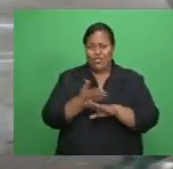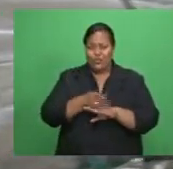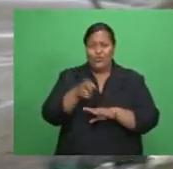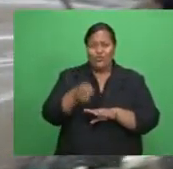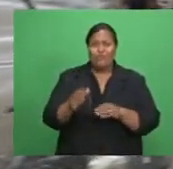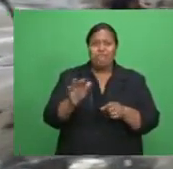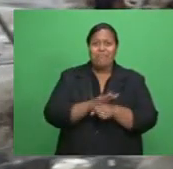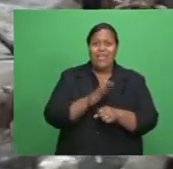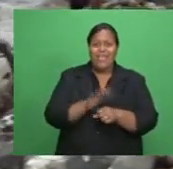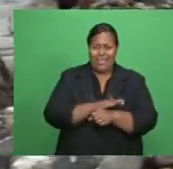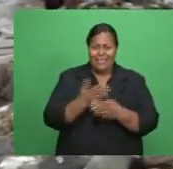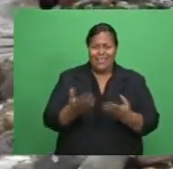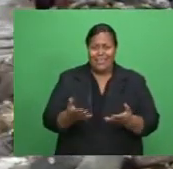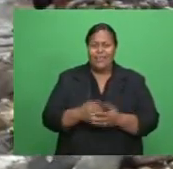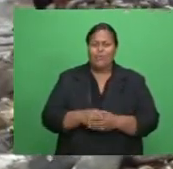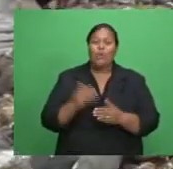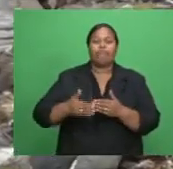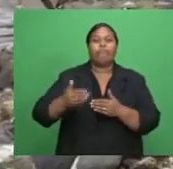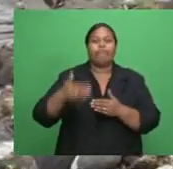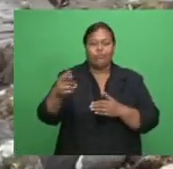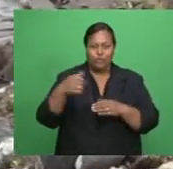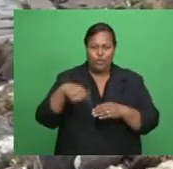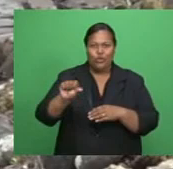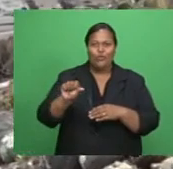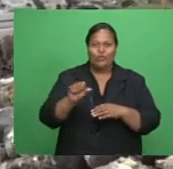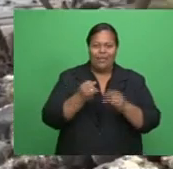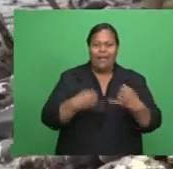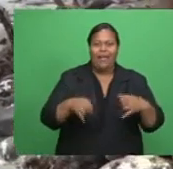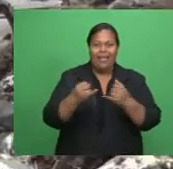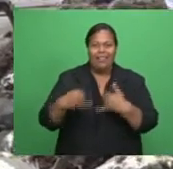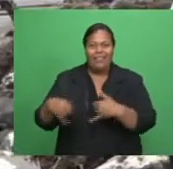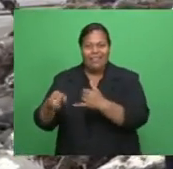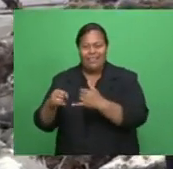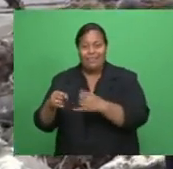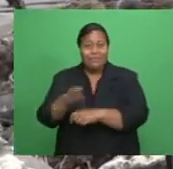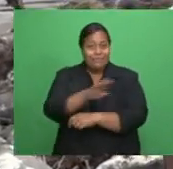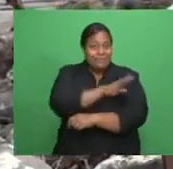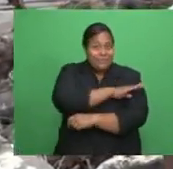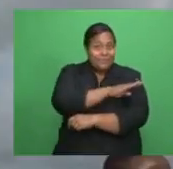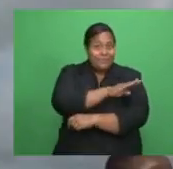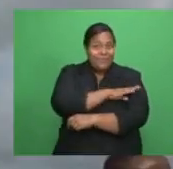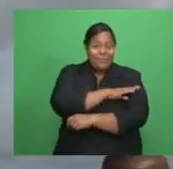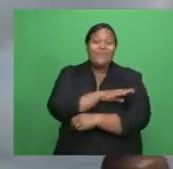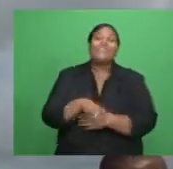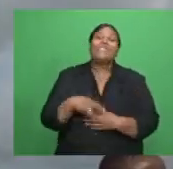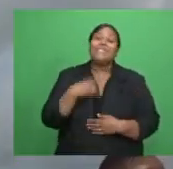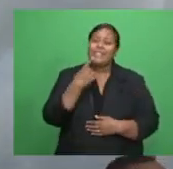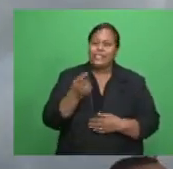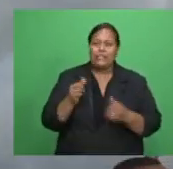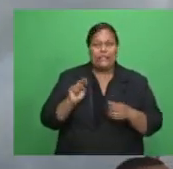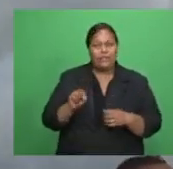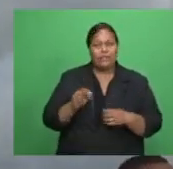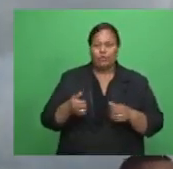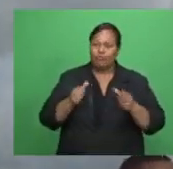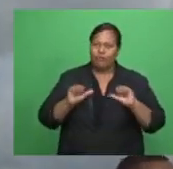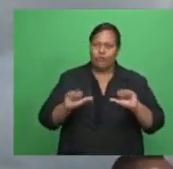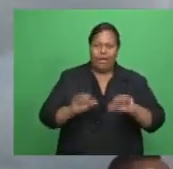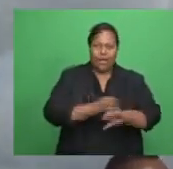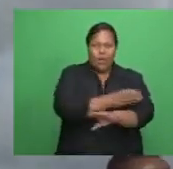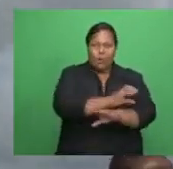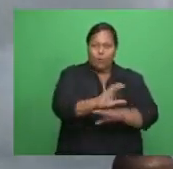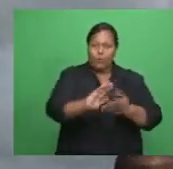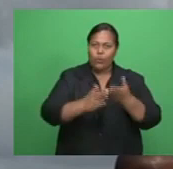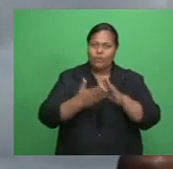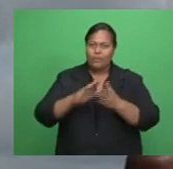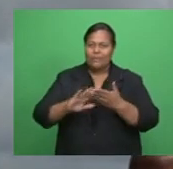the coming months and years in the Maritime Islands. Prime Minister Vorenge Bainimarama says the need to protect coastal communities is urgent,